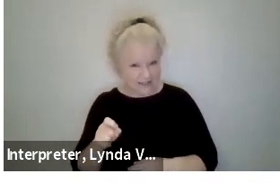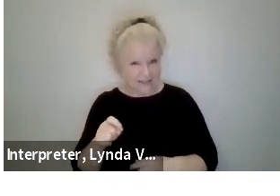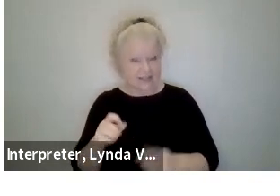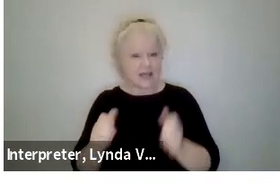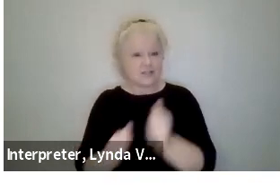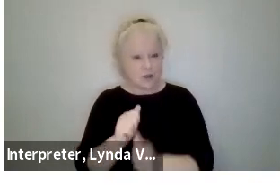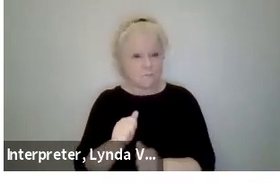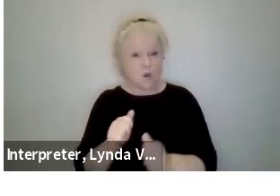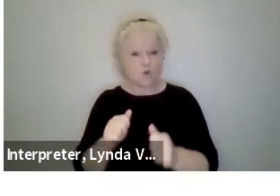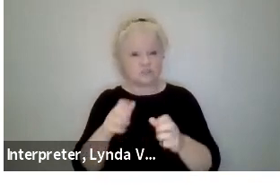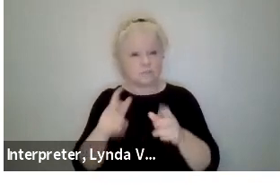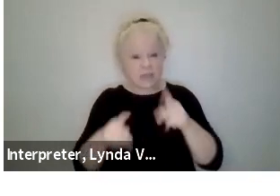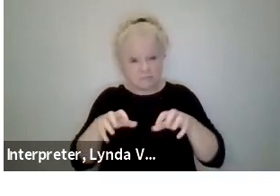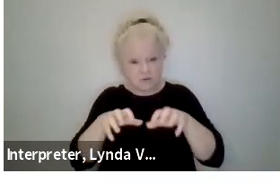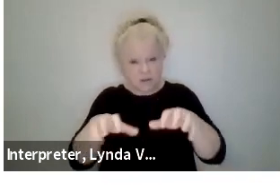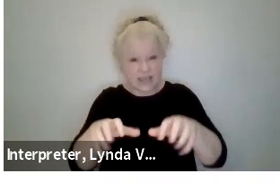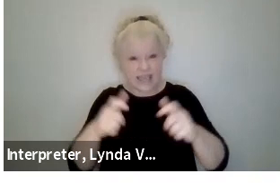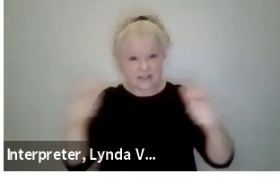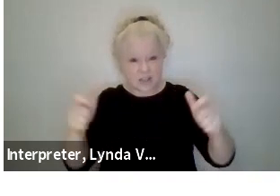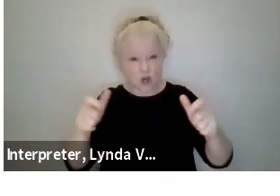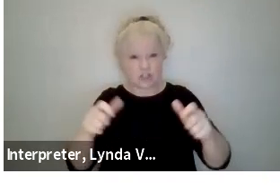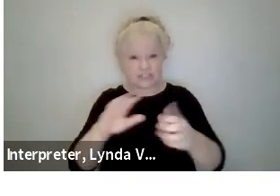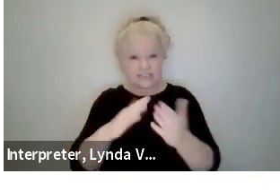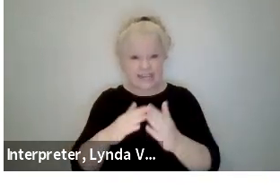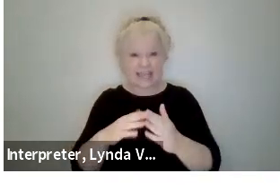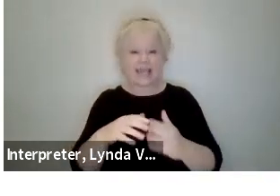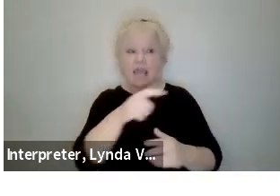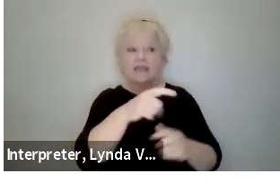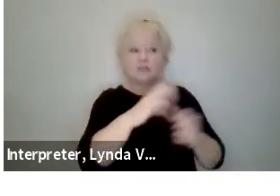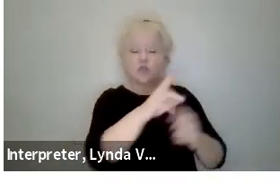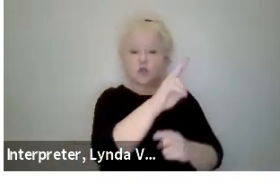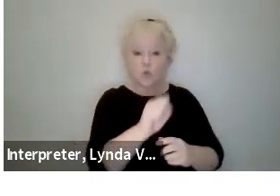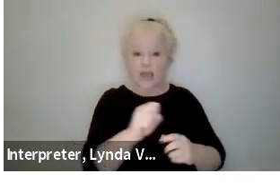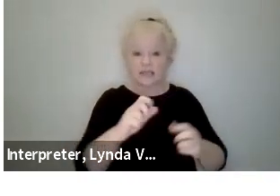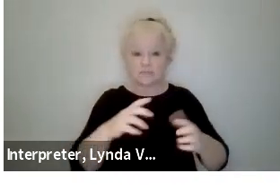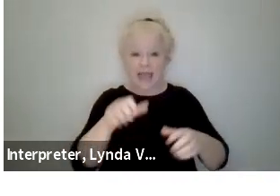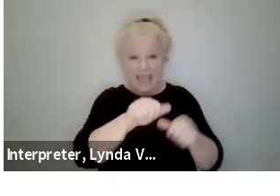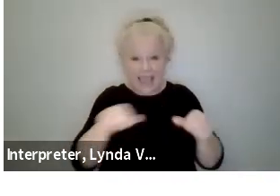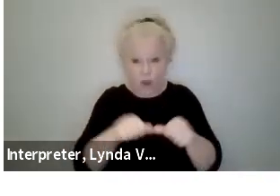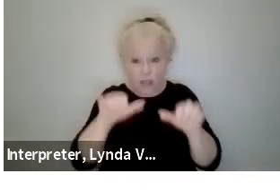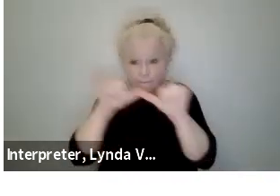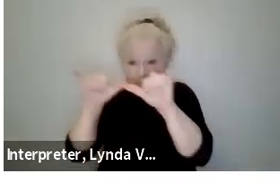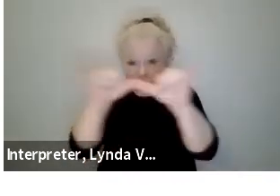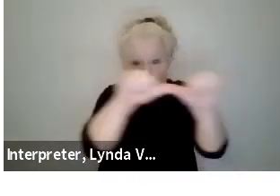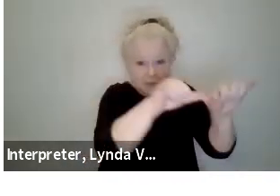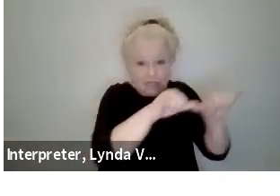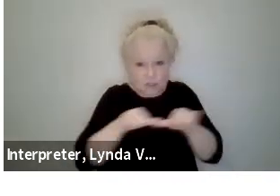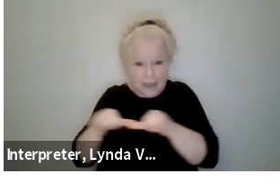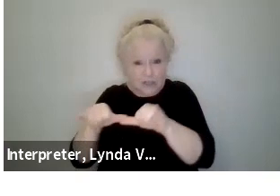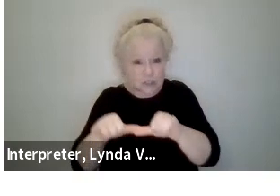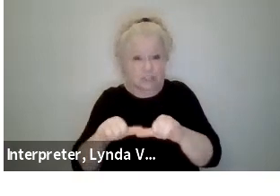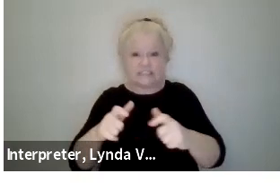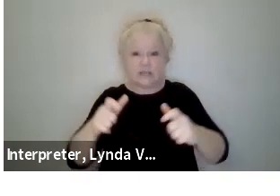city in Florida and the largest city by area in the United States. So there's a lot of area to cover, a lot of people